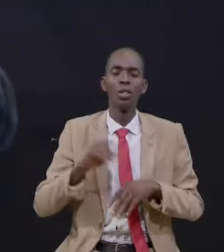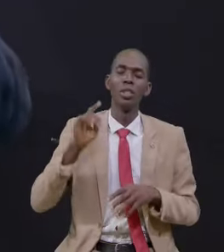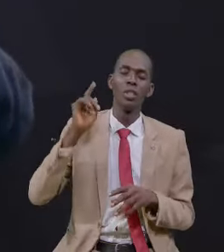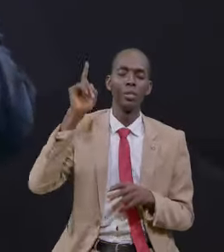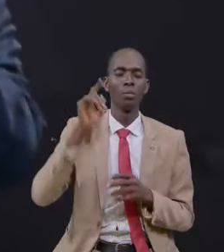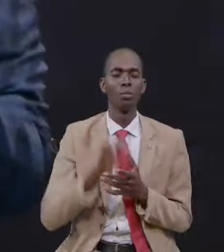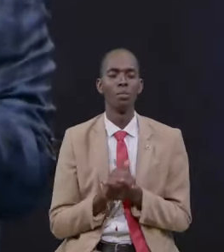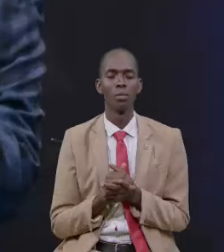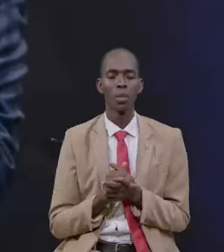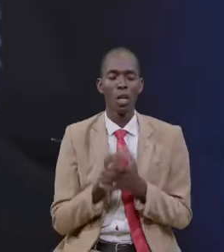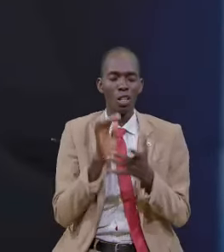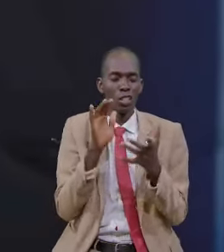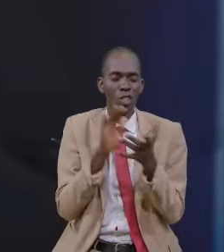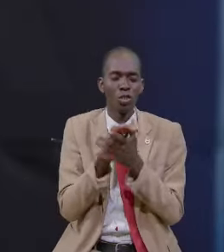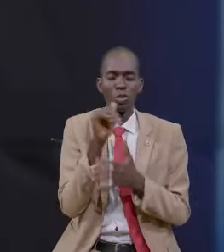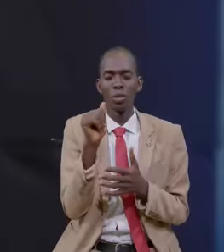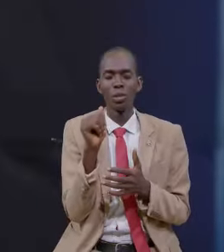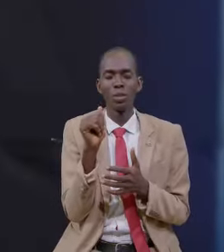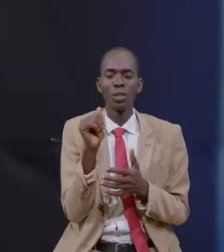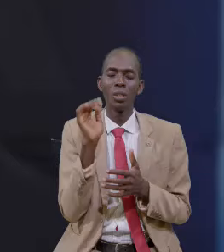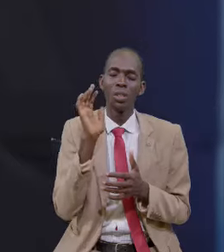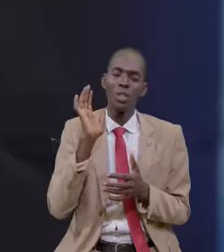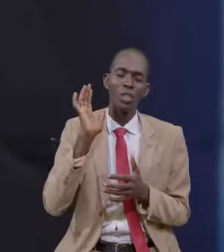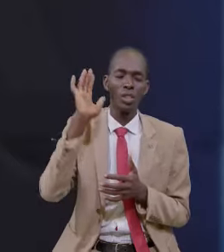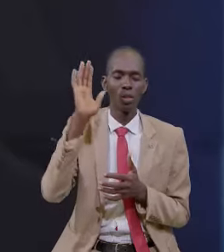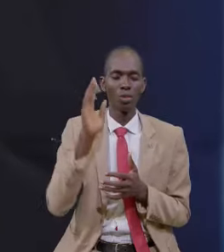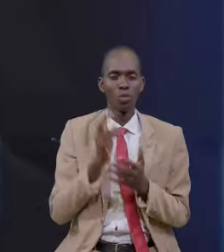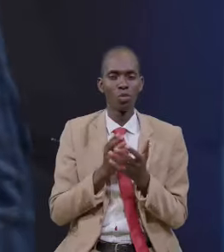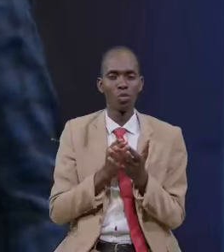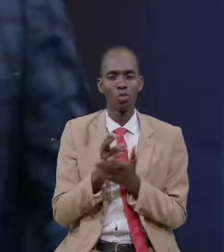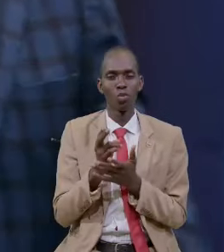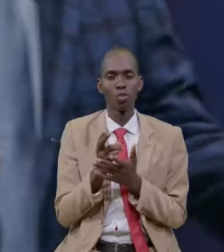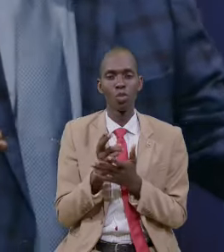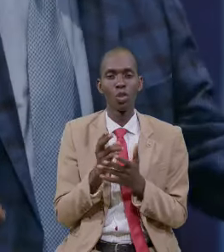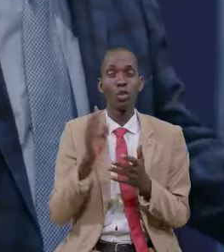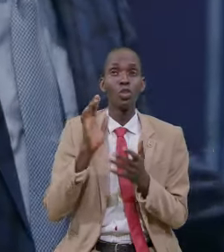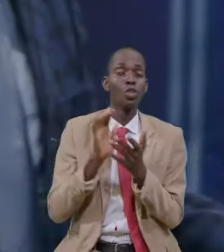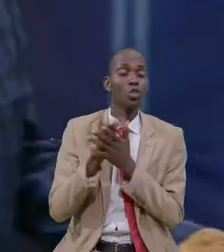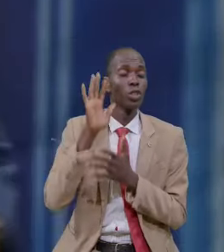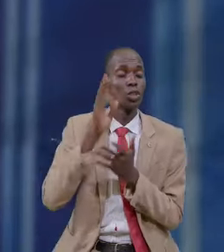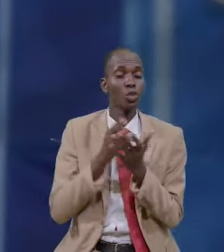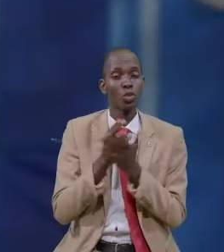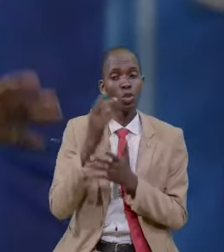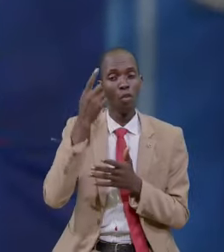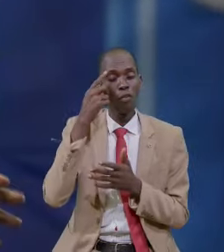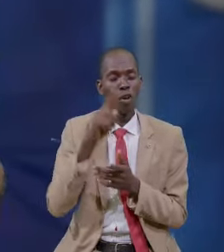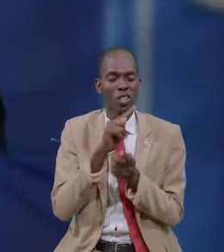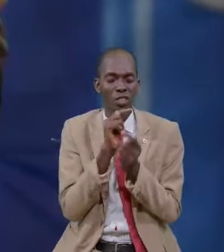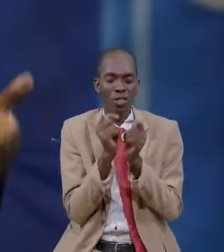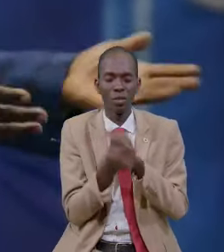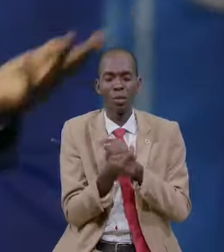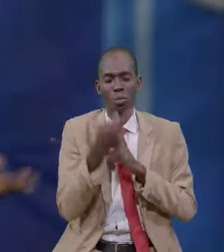him. Trust his truth for transformation. And that's how faith works, because